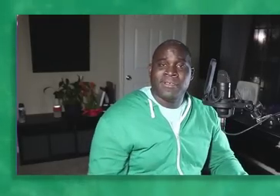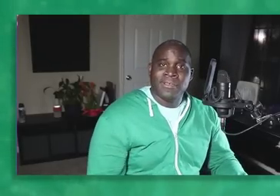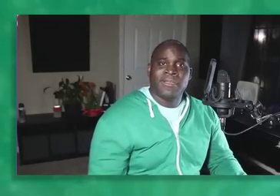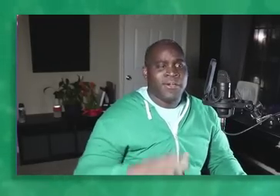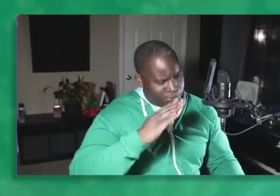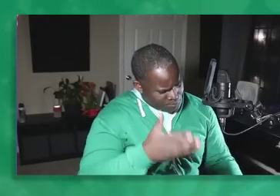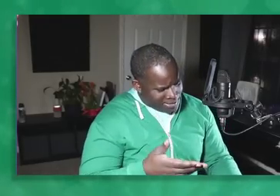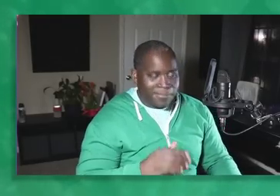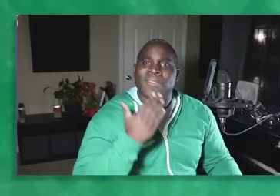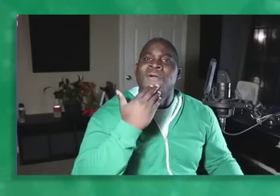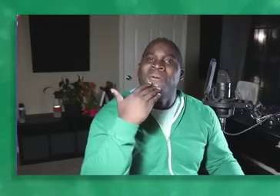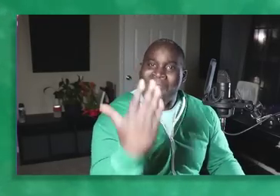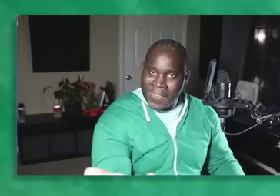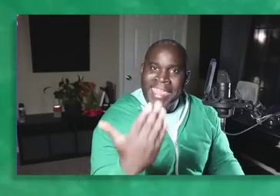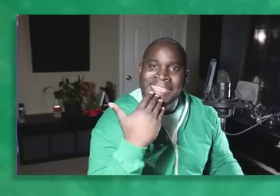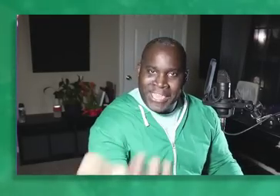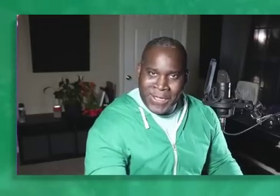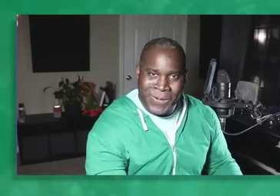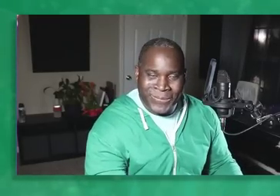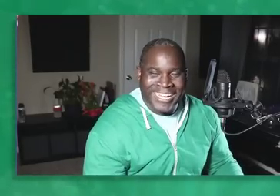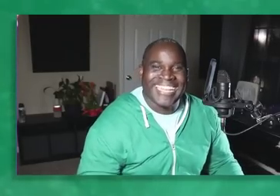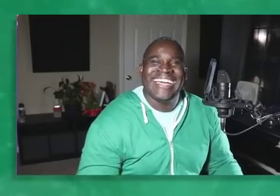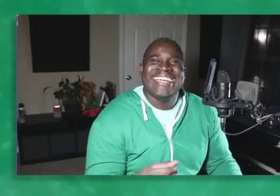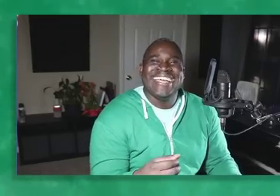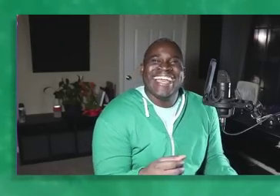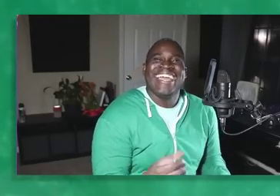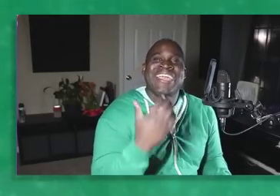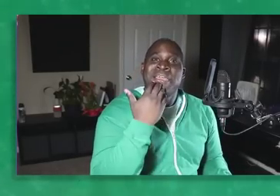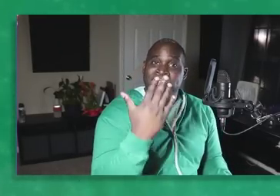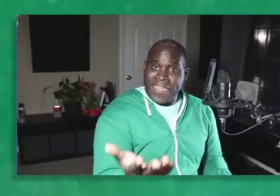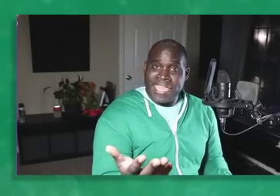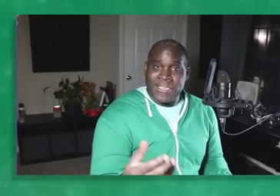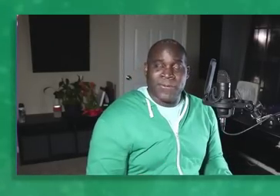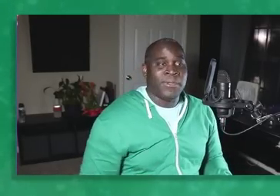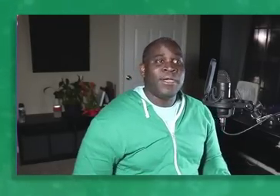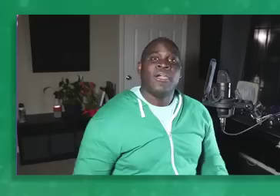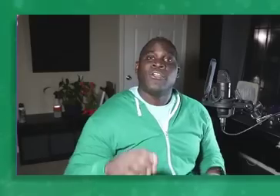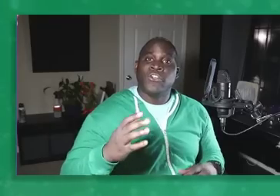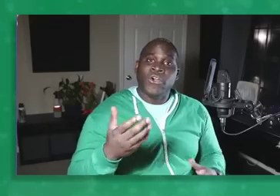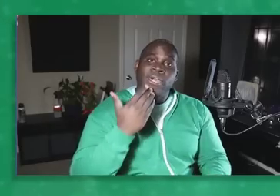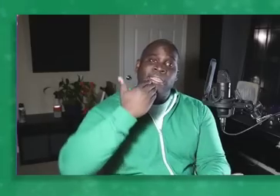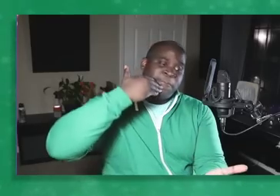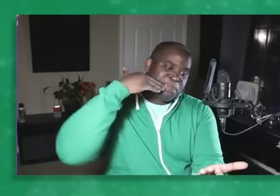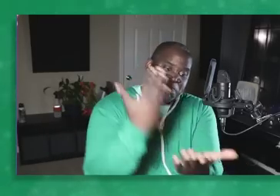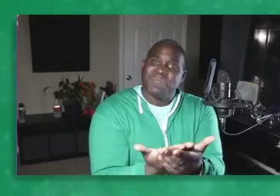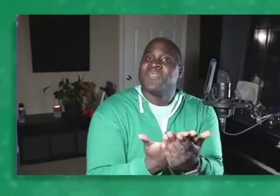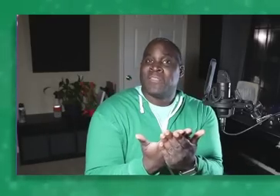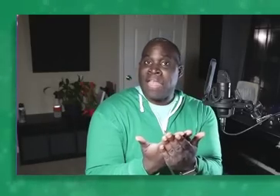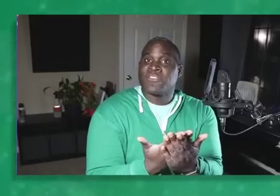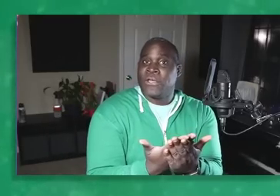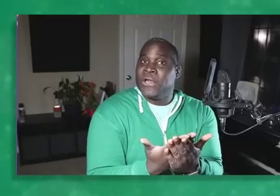you. Oh, you're welcome. No, thank you. Thank you. Good. That's